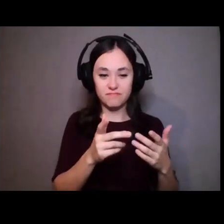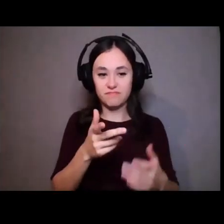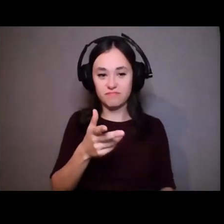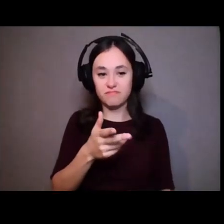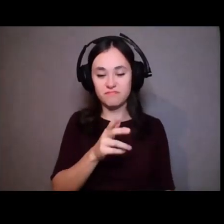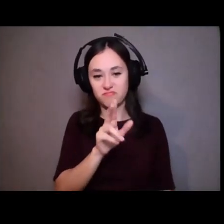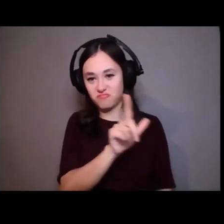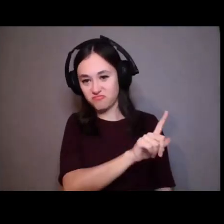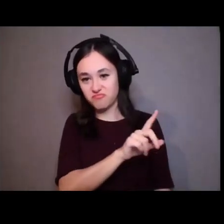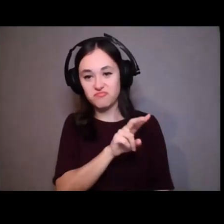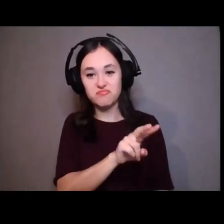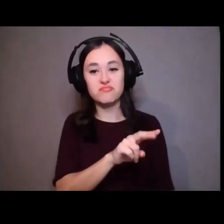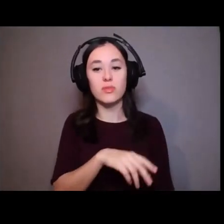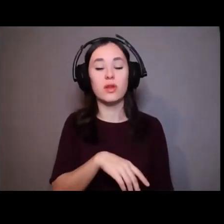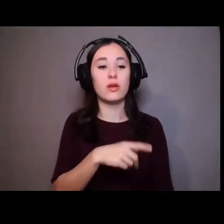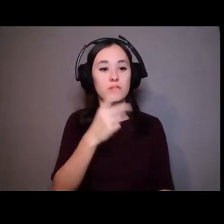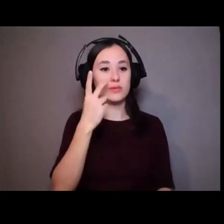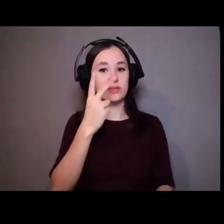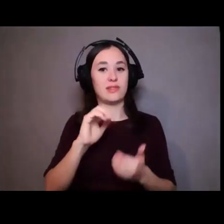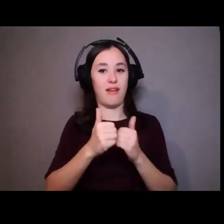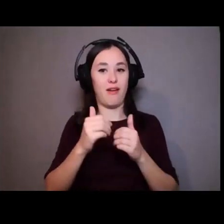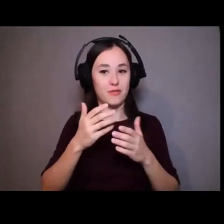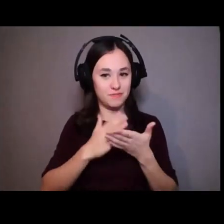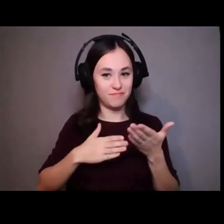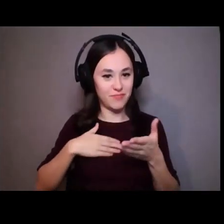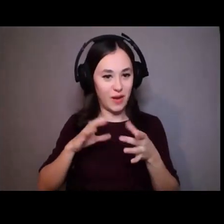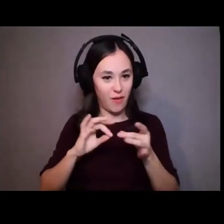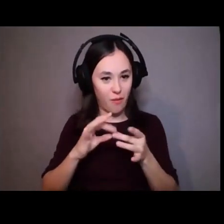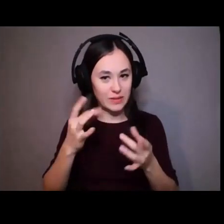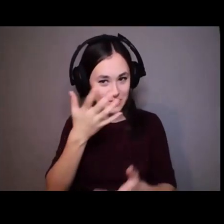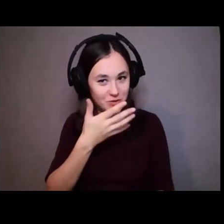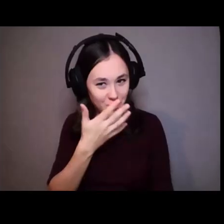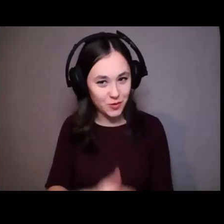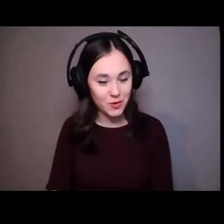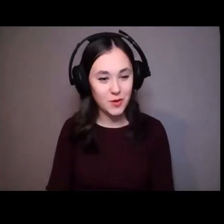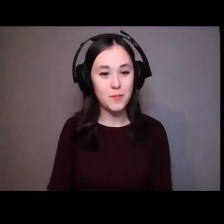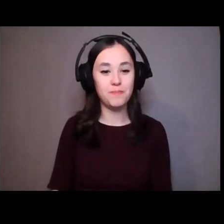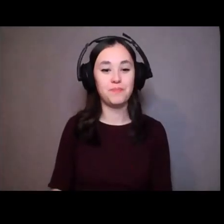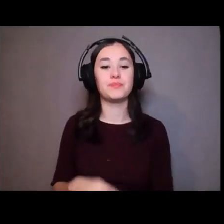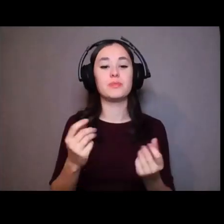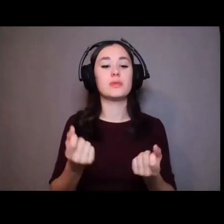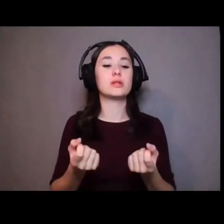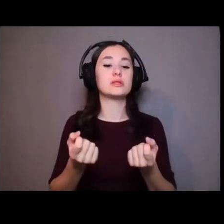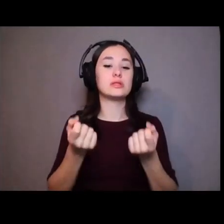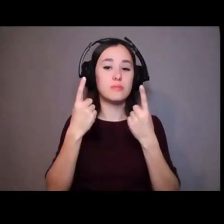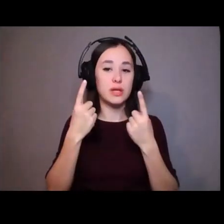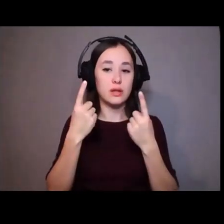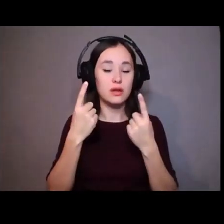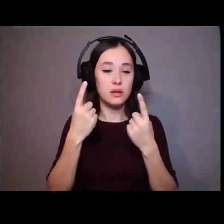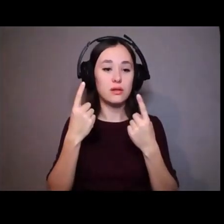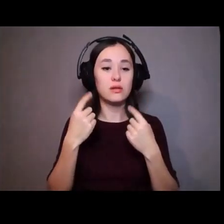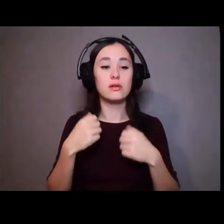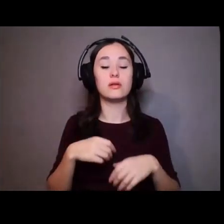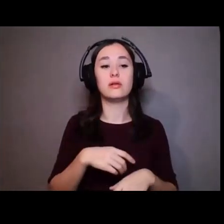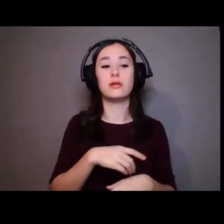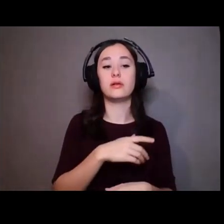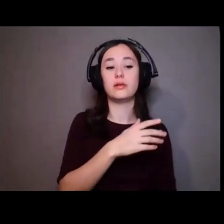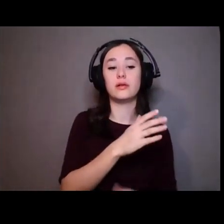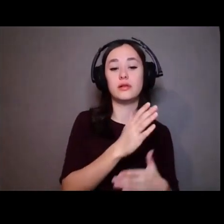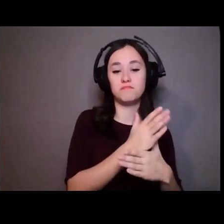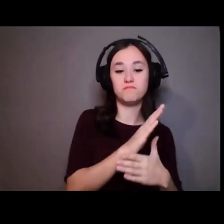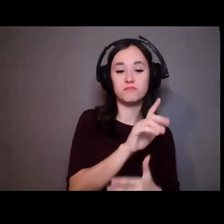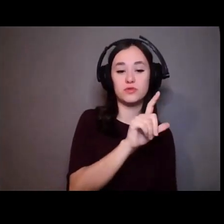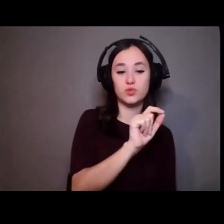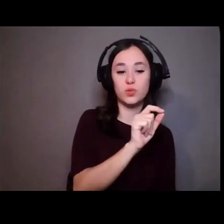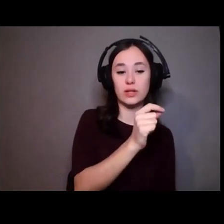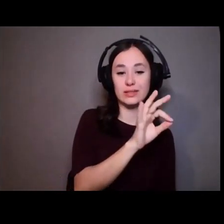I've described kind of come to light. Medicaid spending on the left for the period between 2019 and 2024